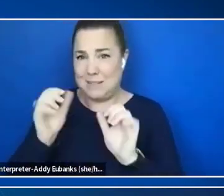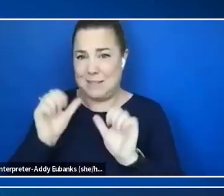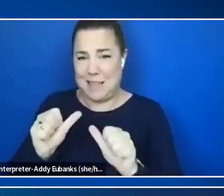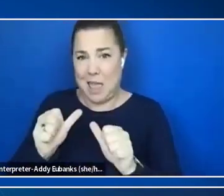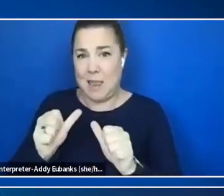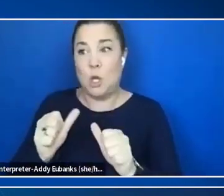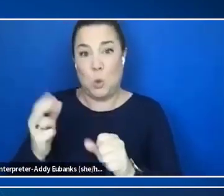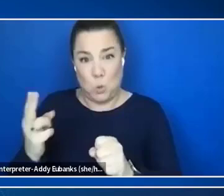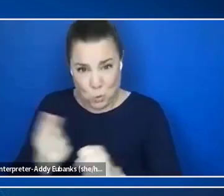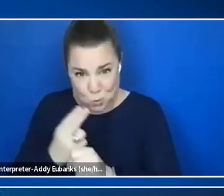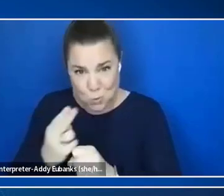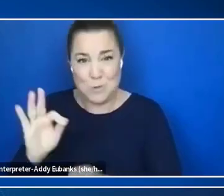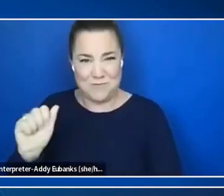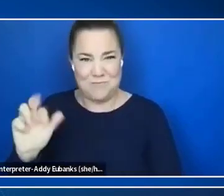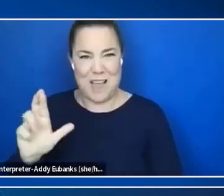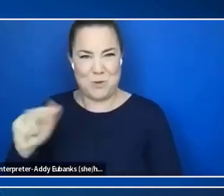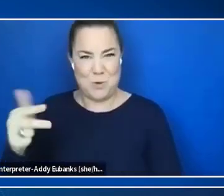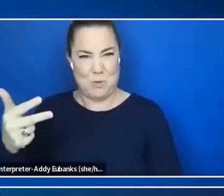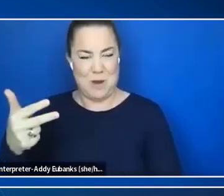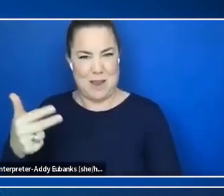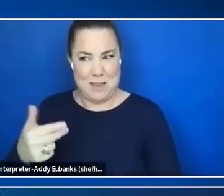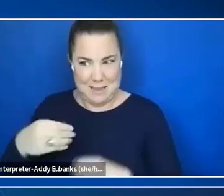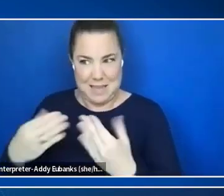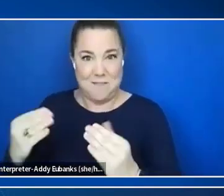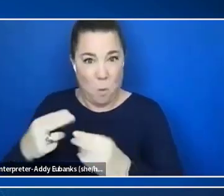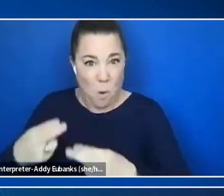their overall score.